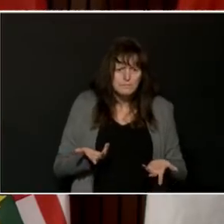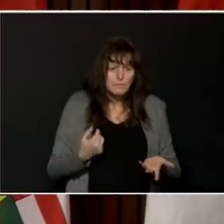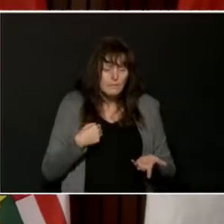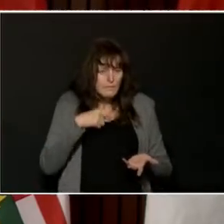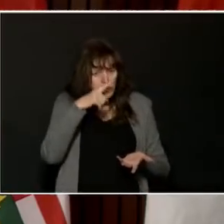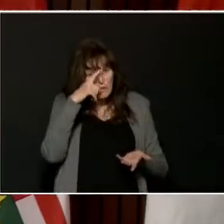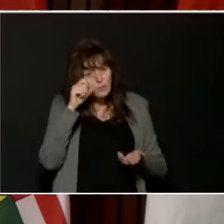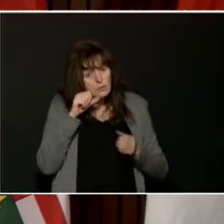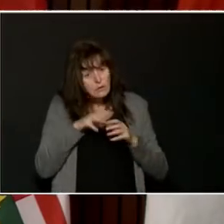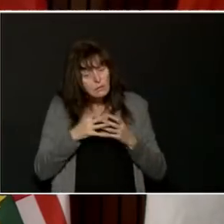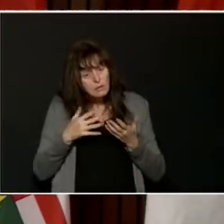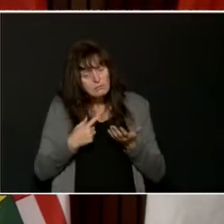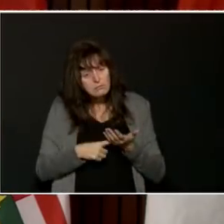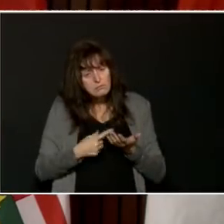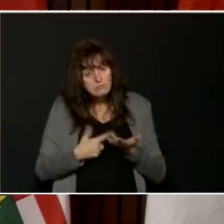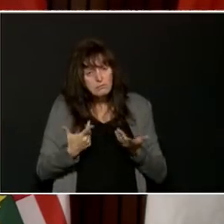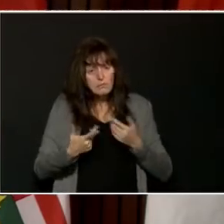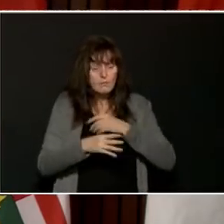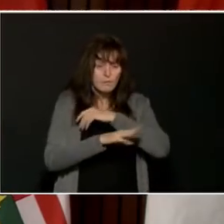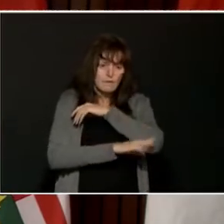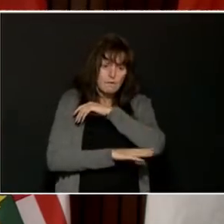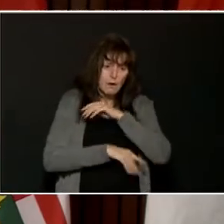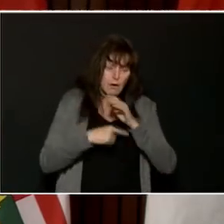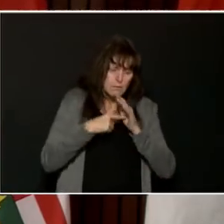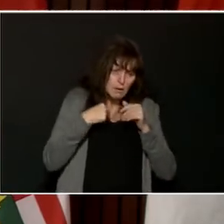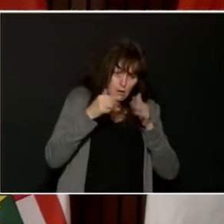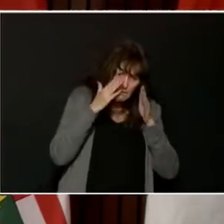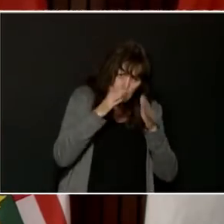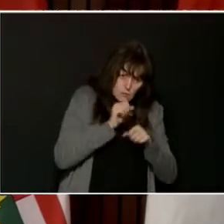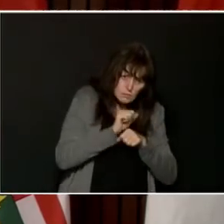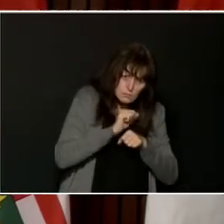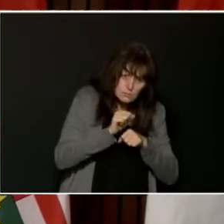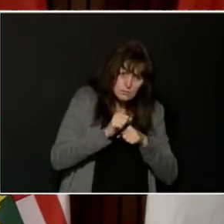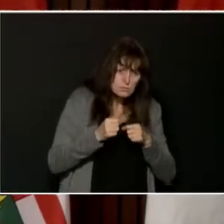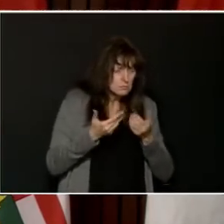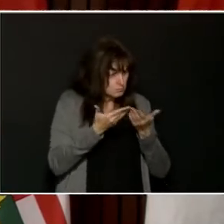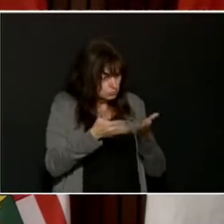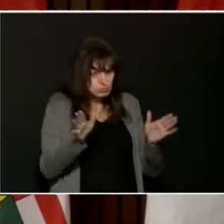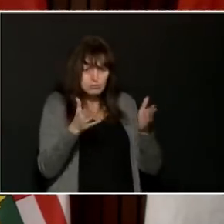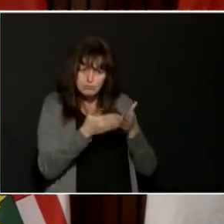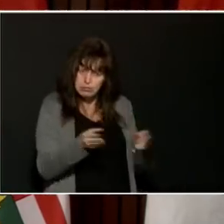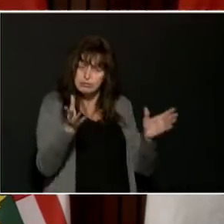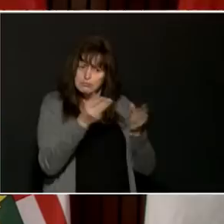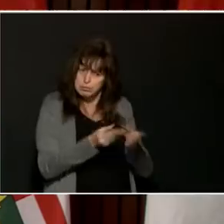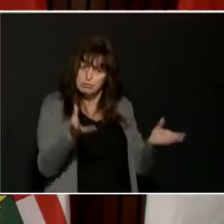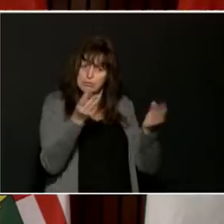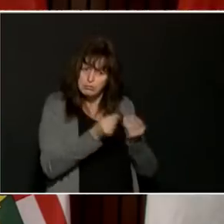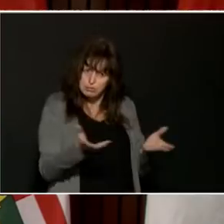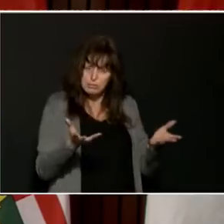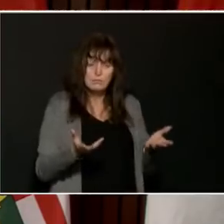modeling in the fall, we have put it out publicly, and I will come to present the